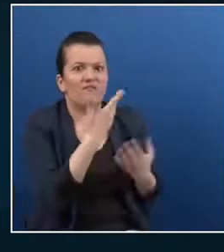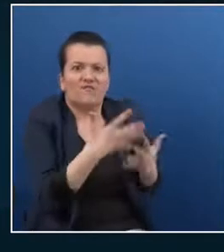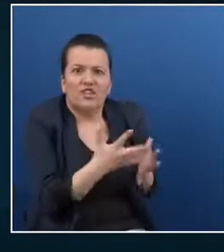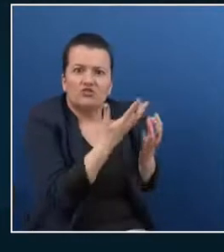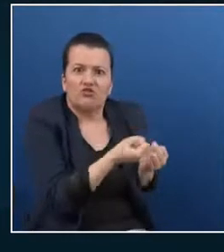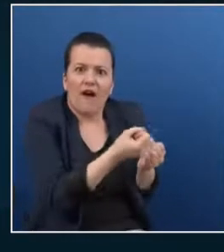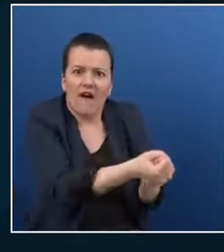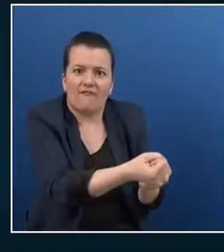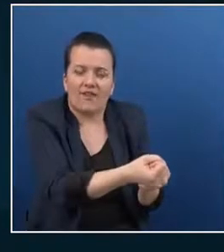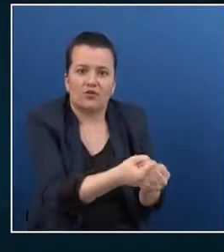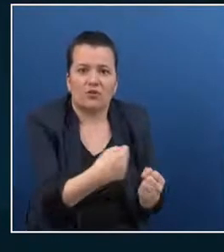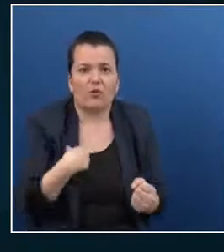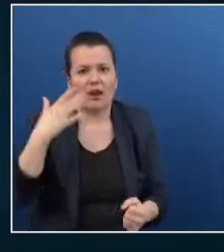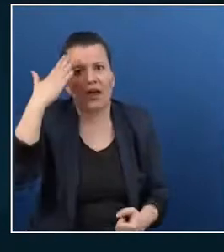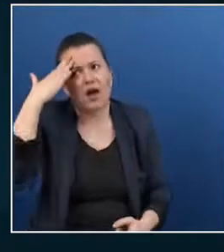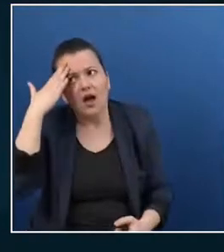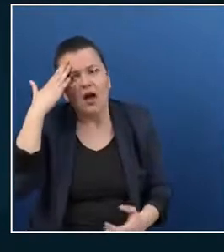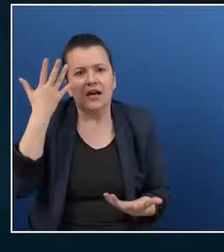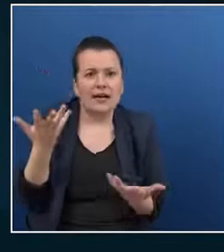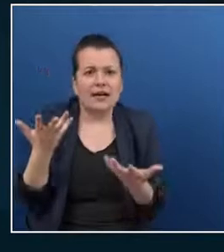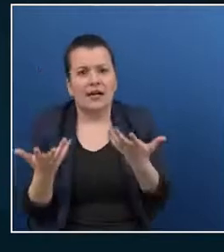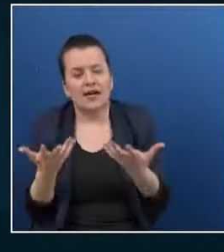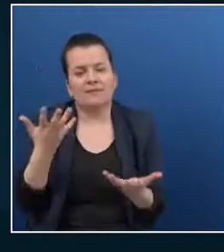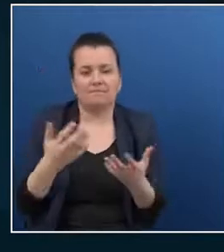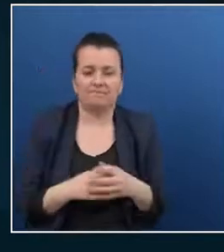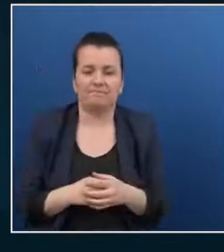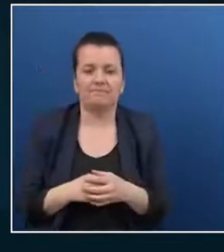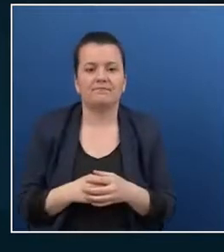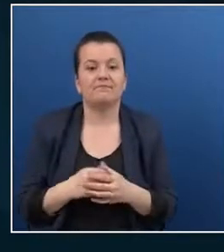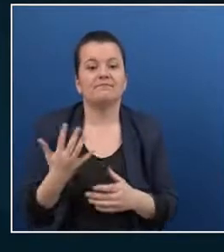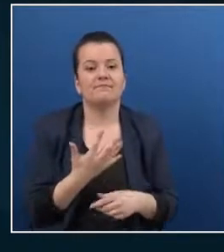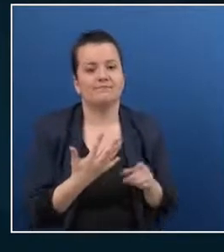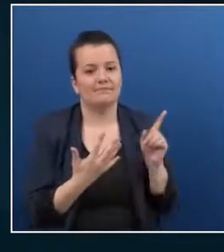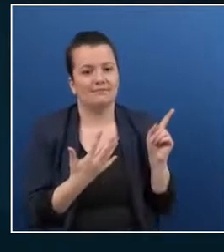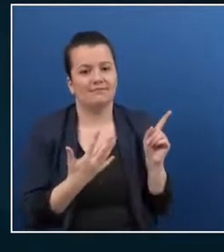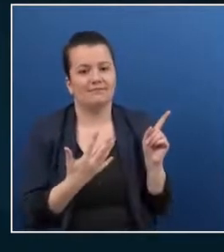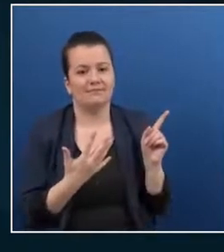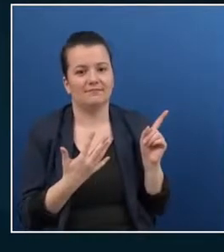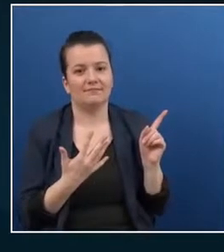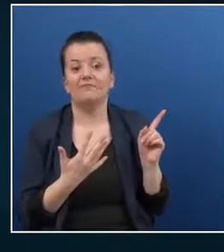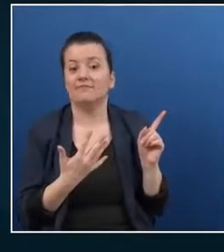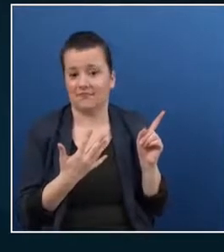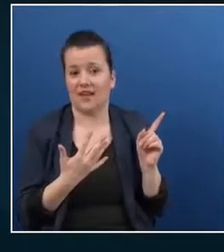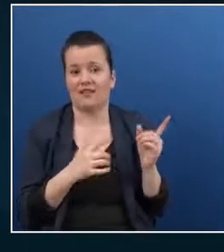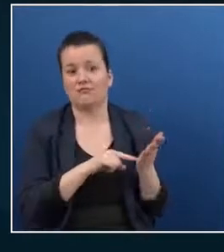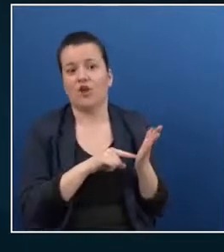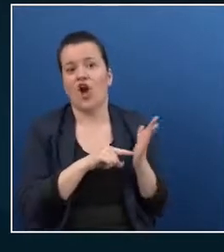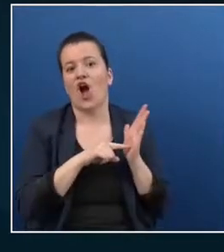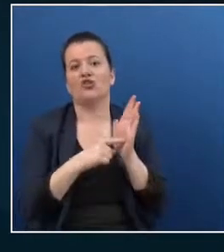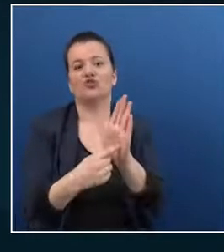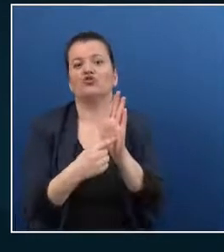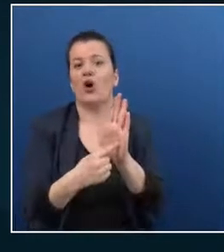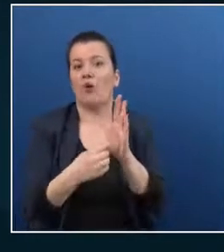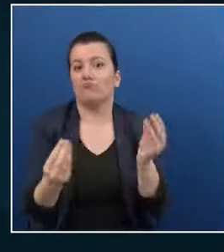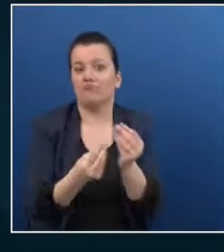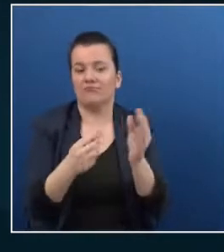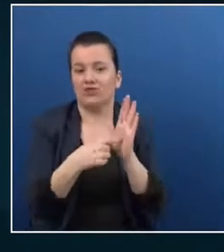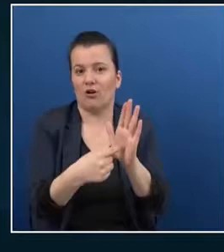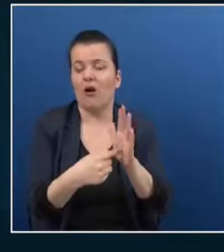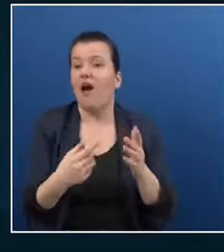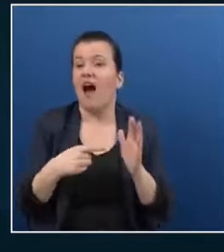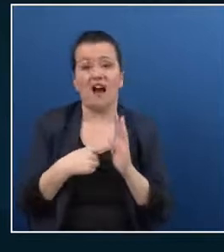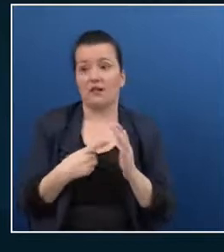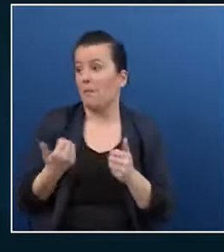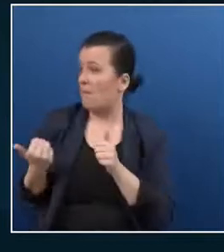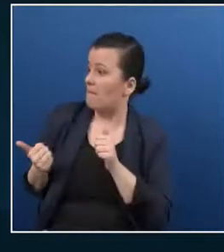financial despair. And then we have showcase. Maybe you've partnered with somebody and then you did something